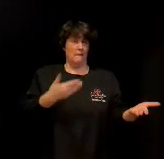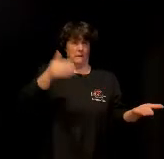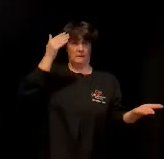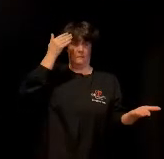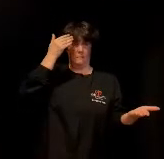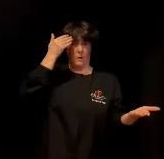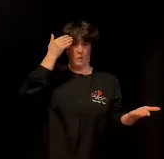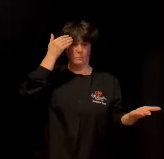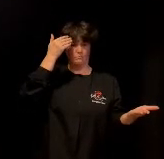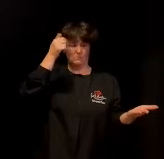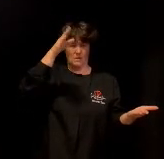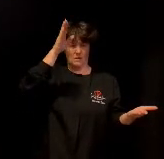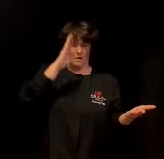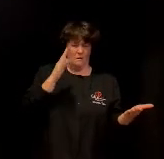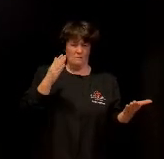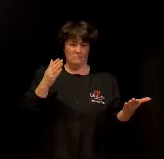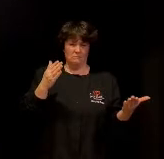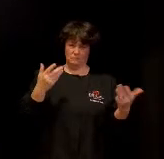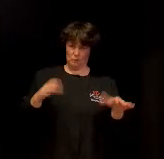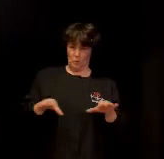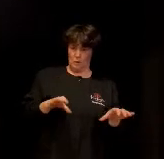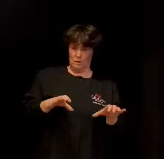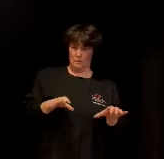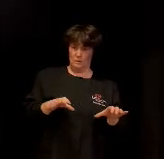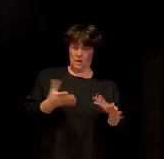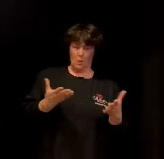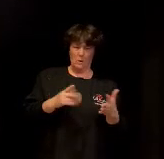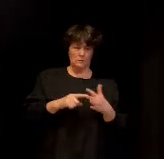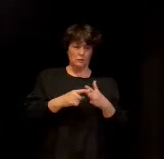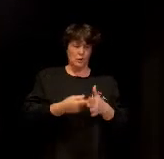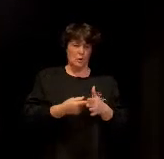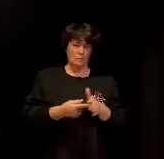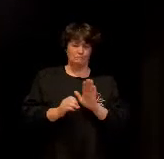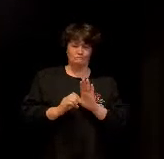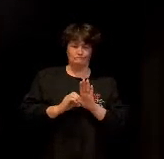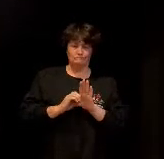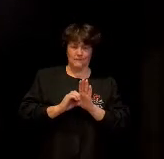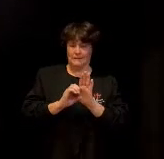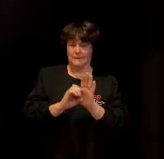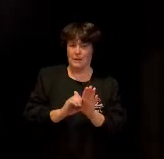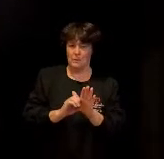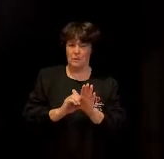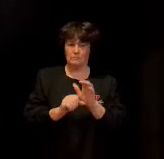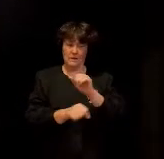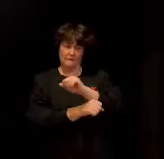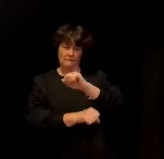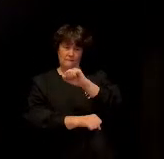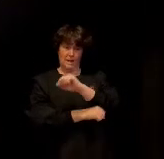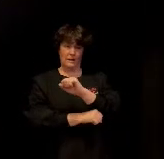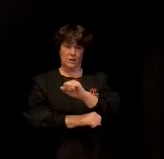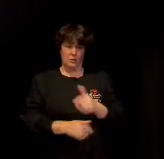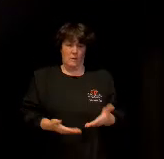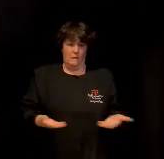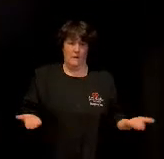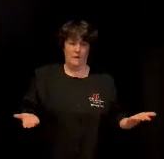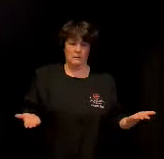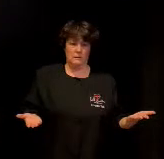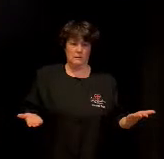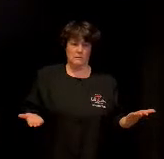this, but I'm going to continue to reiterate foundational things with this. Everything God does, he does in the context of